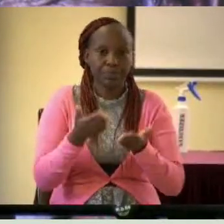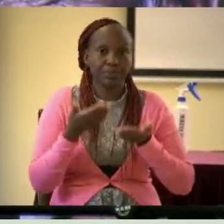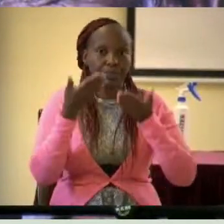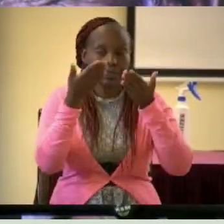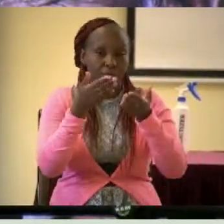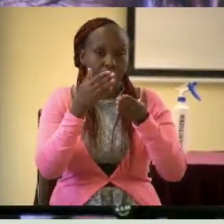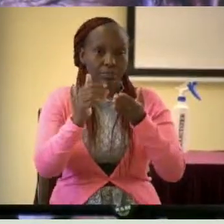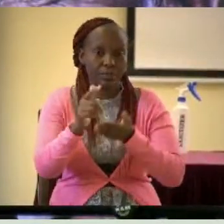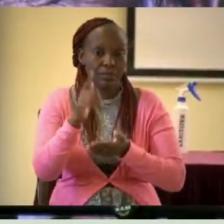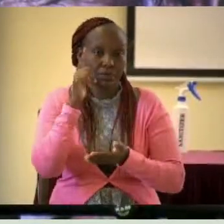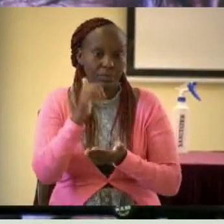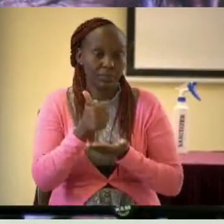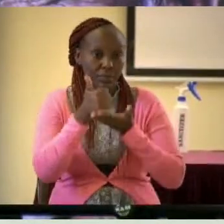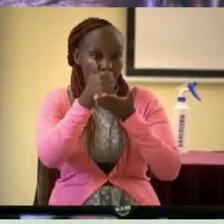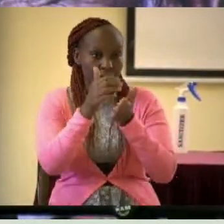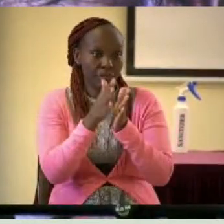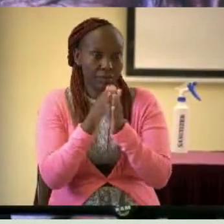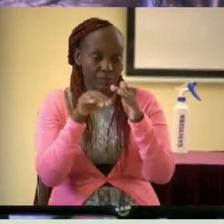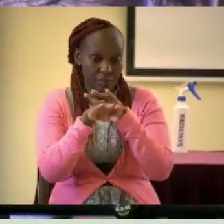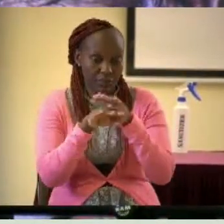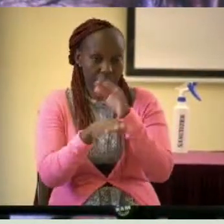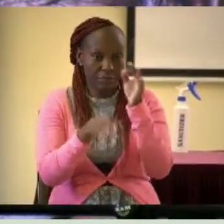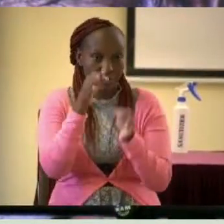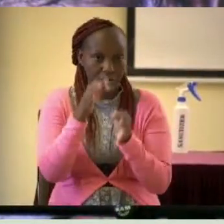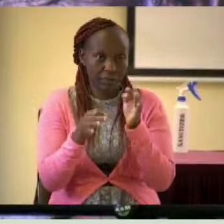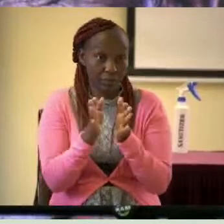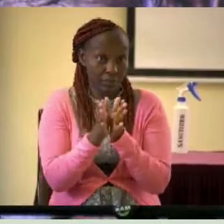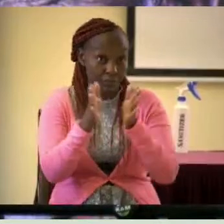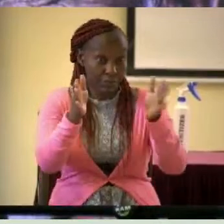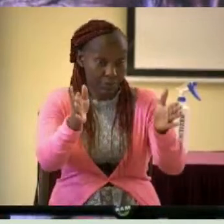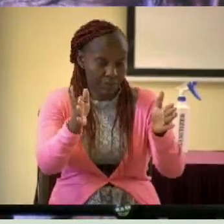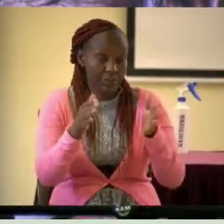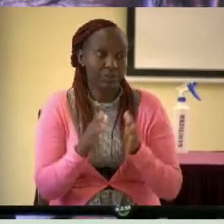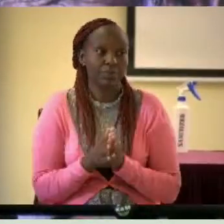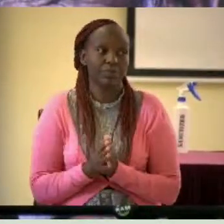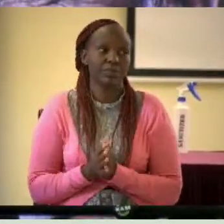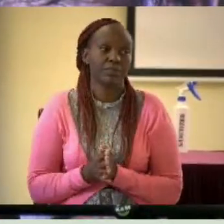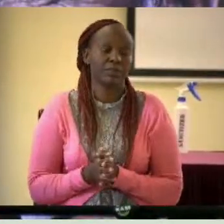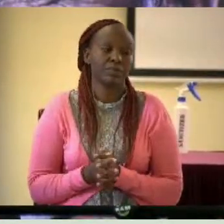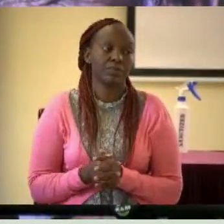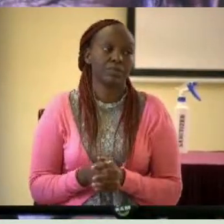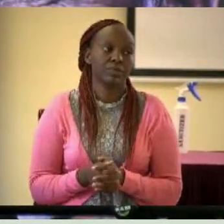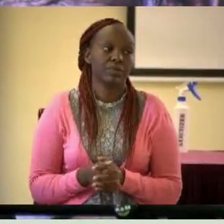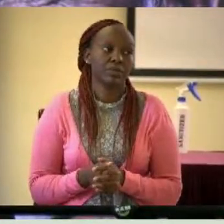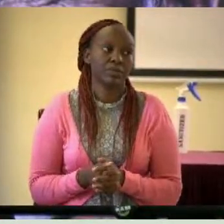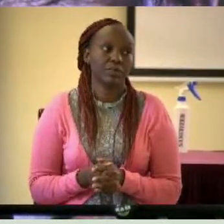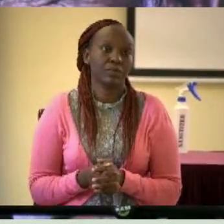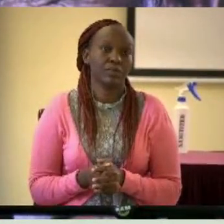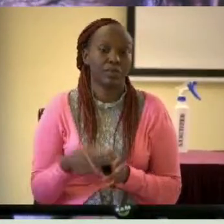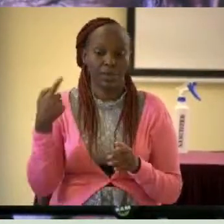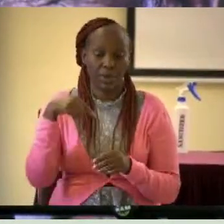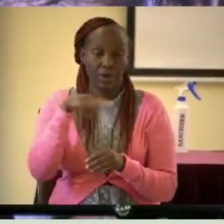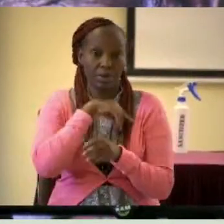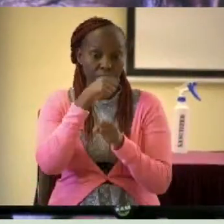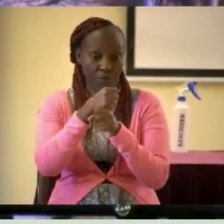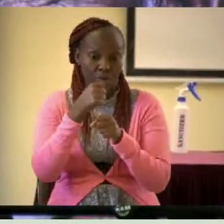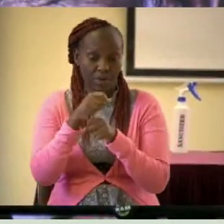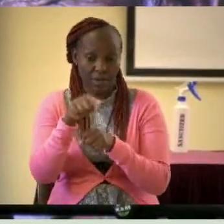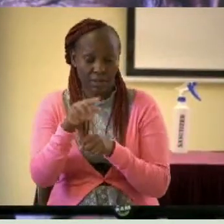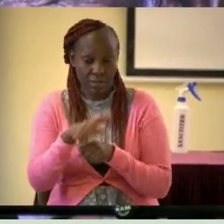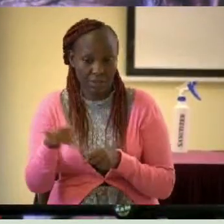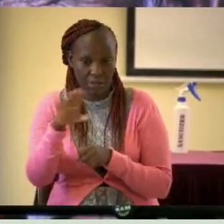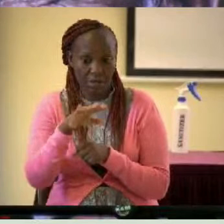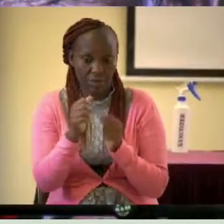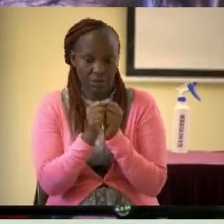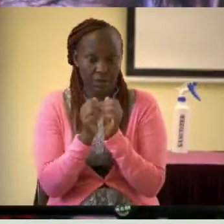promoting legal aid and access to justice generally. And we work in that area together